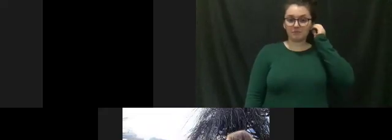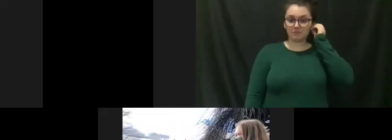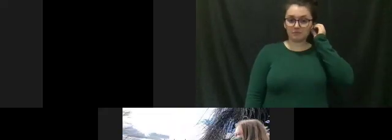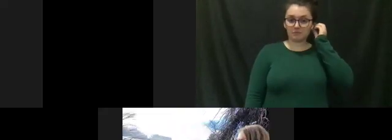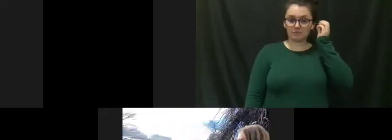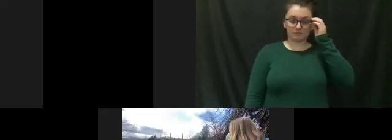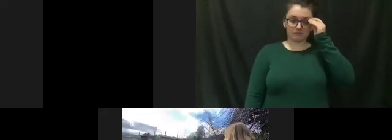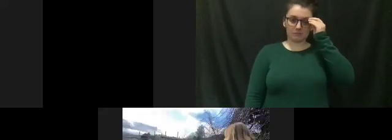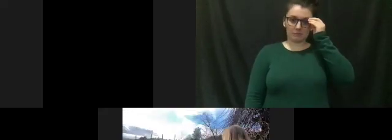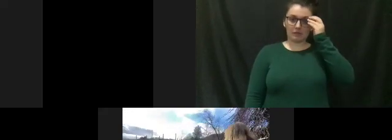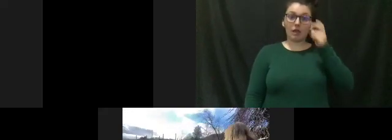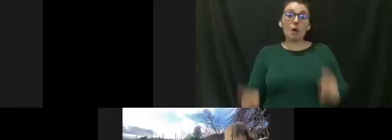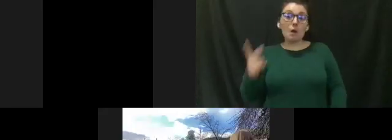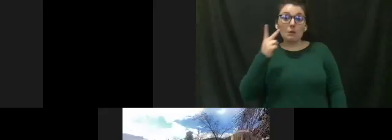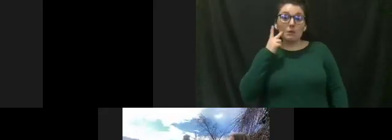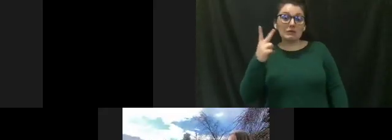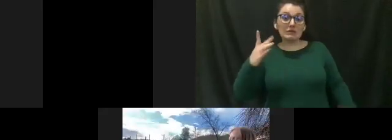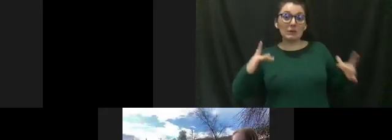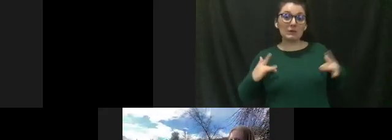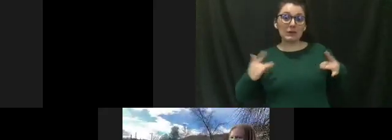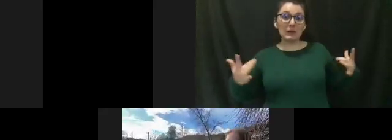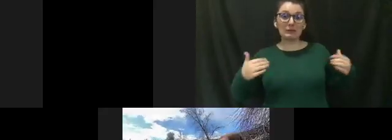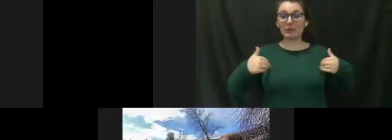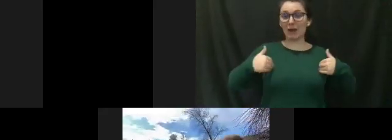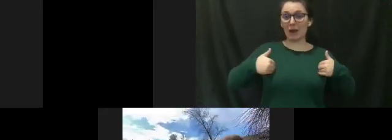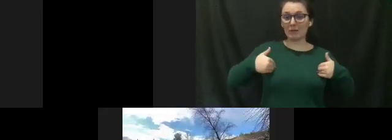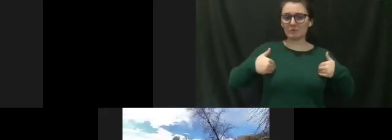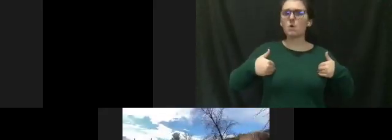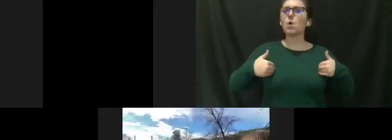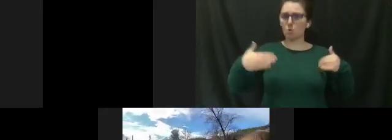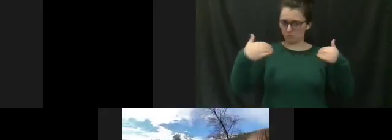So we'll see what they're up to. We've got a whole family.